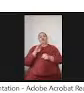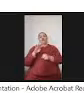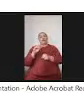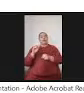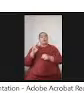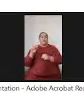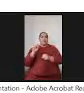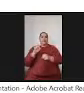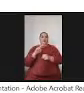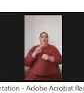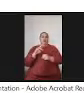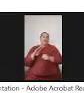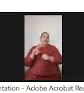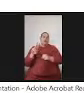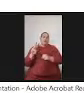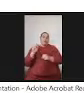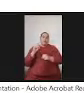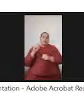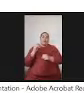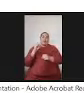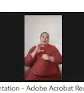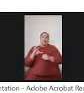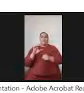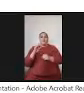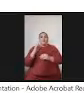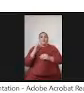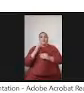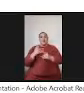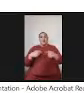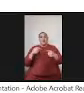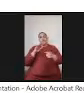240,242,000, whereas we have, as at the end of June, spent